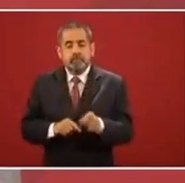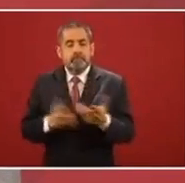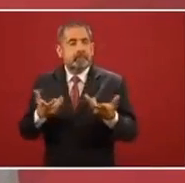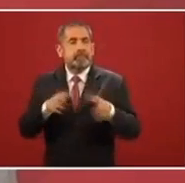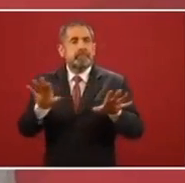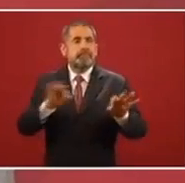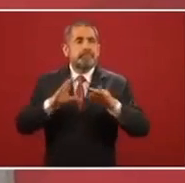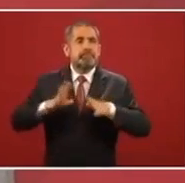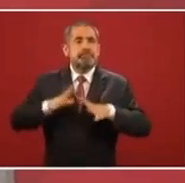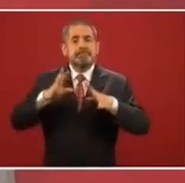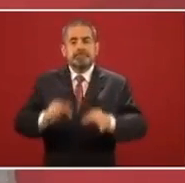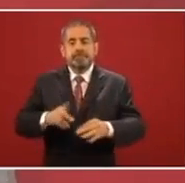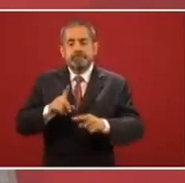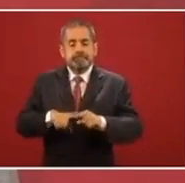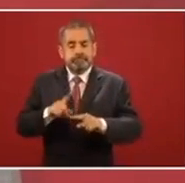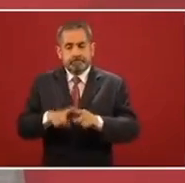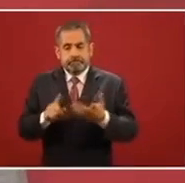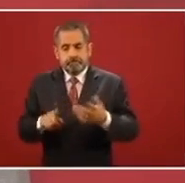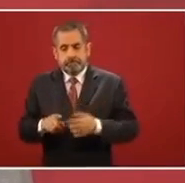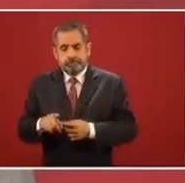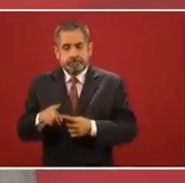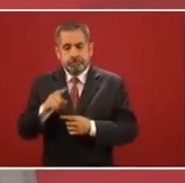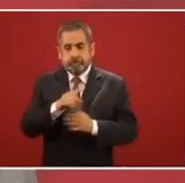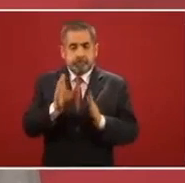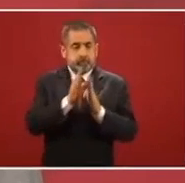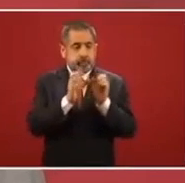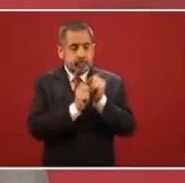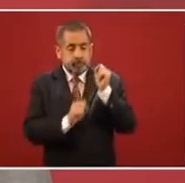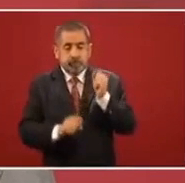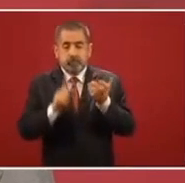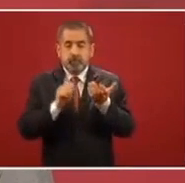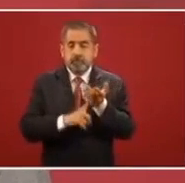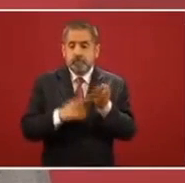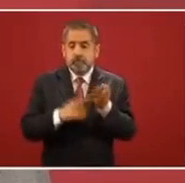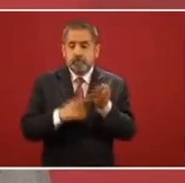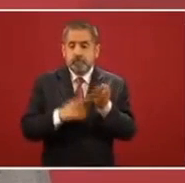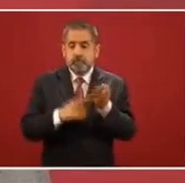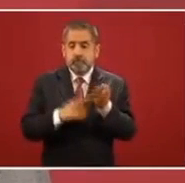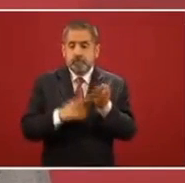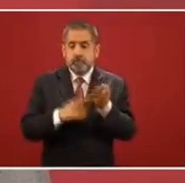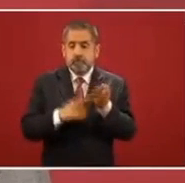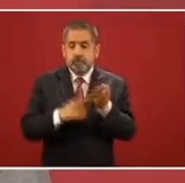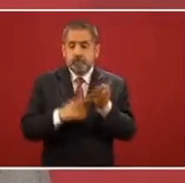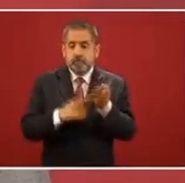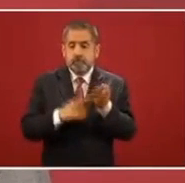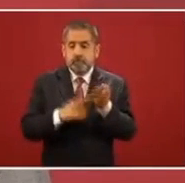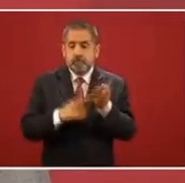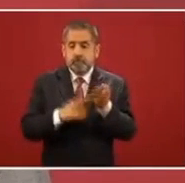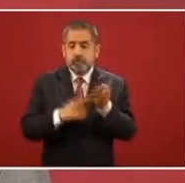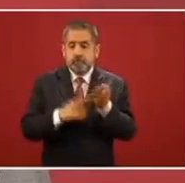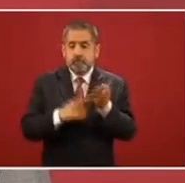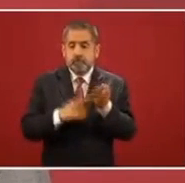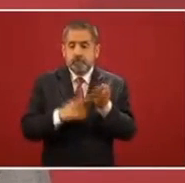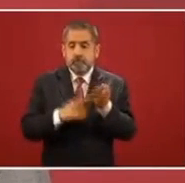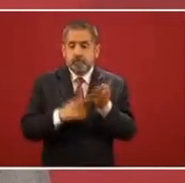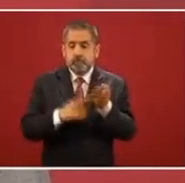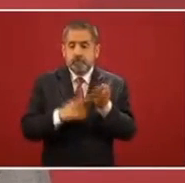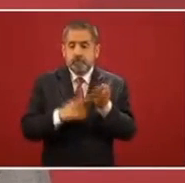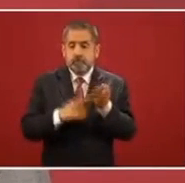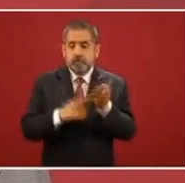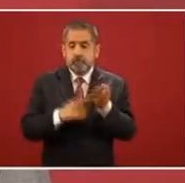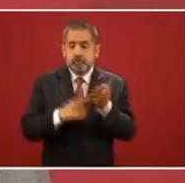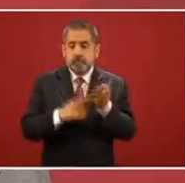creó desde la Constitución de 1957. is a department that was